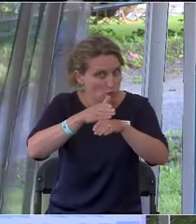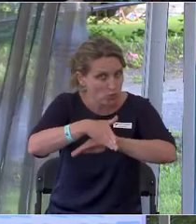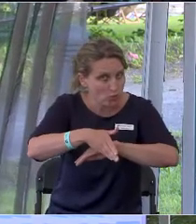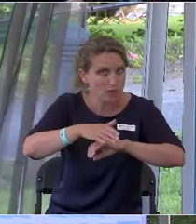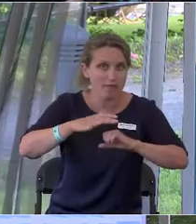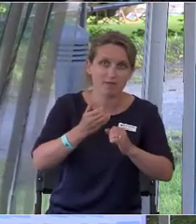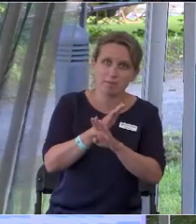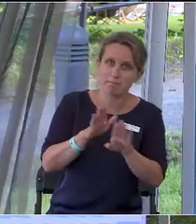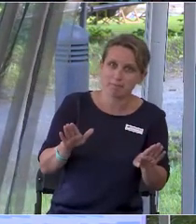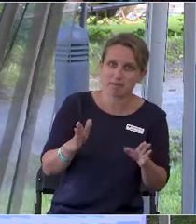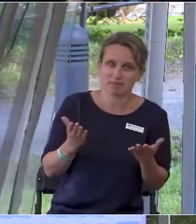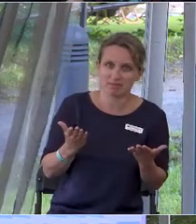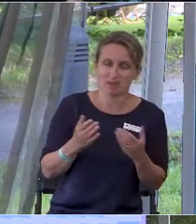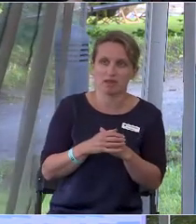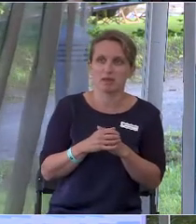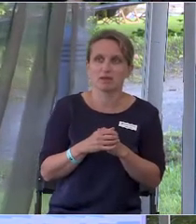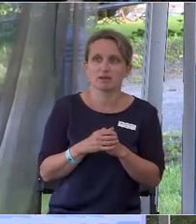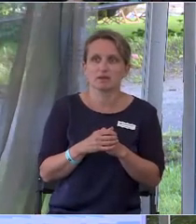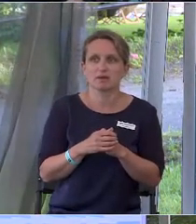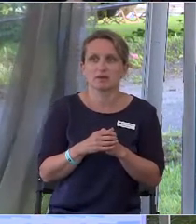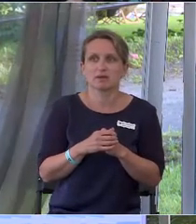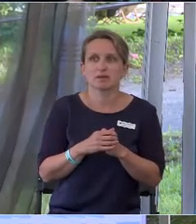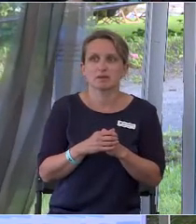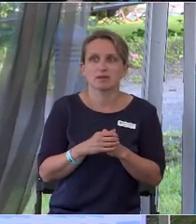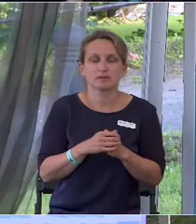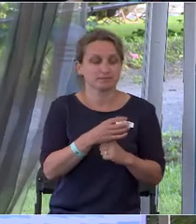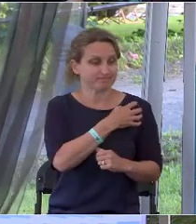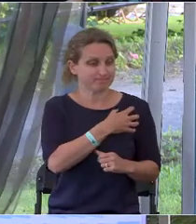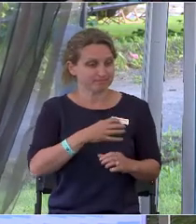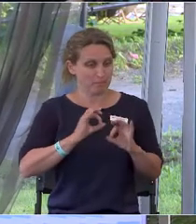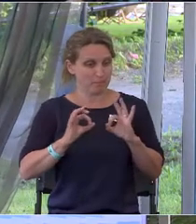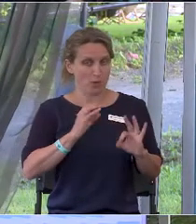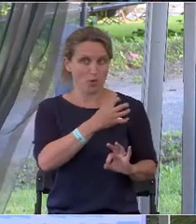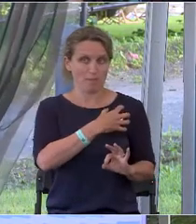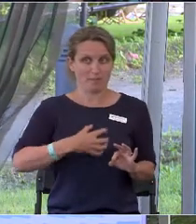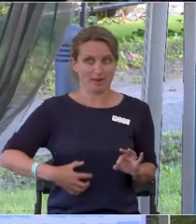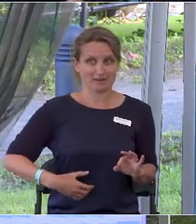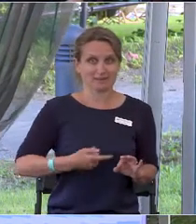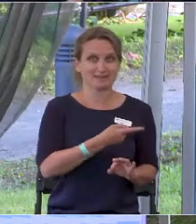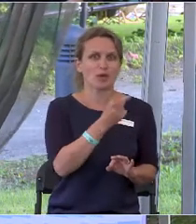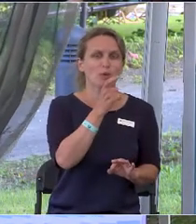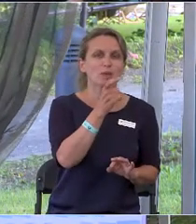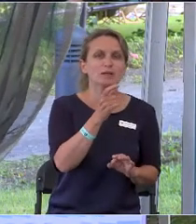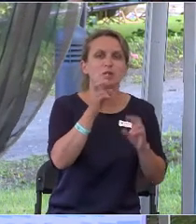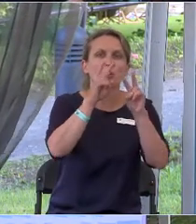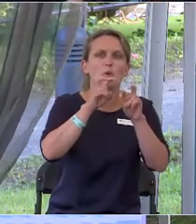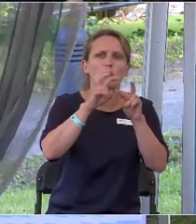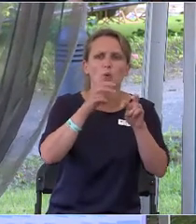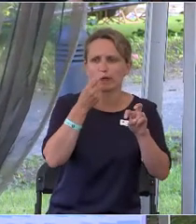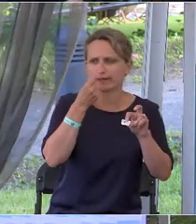thing? And what Madam President, you said that also the research recently made by